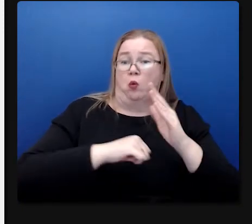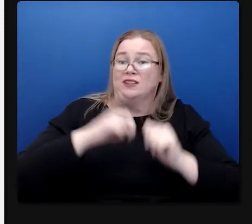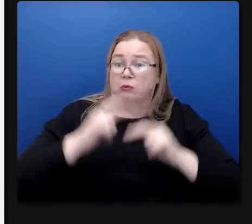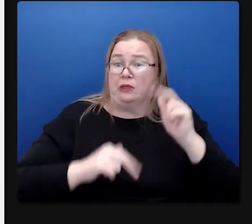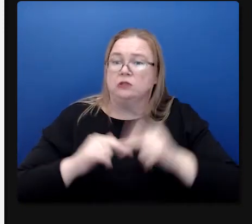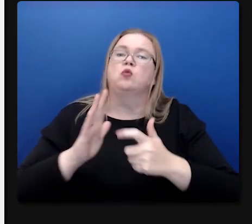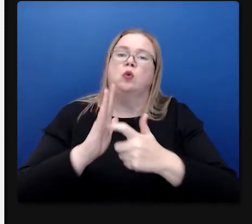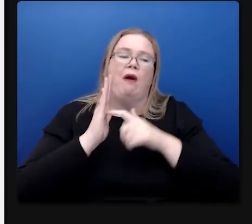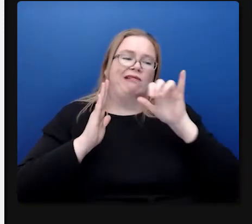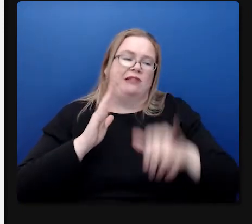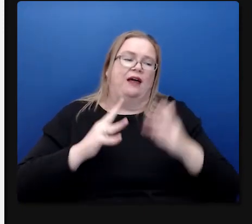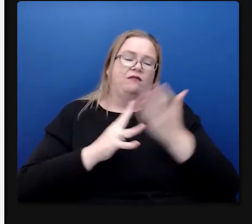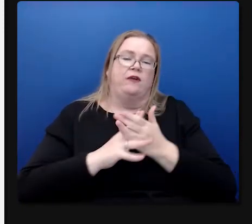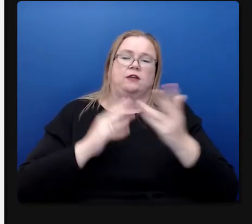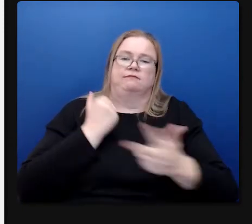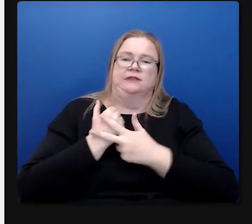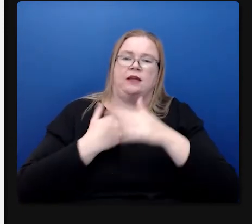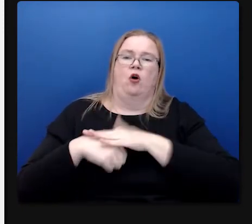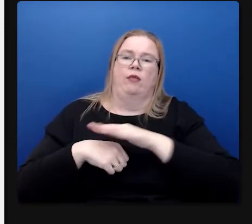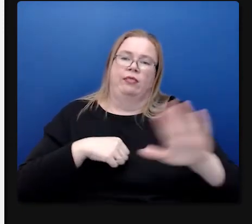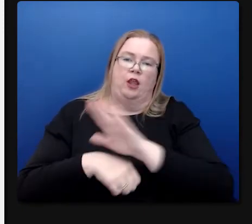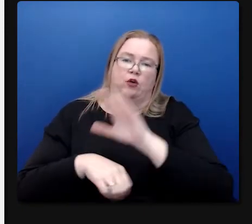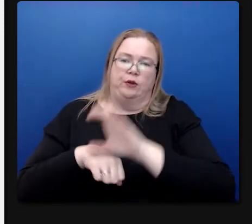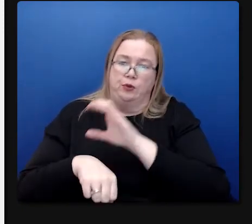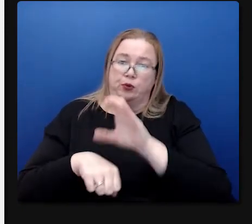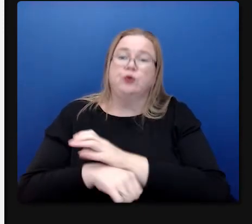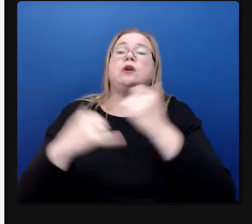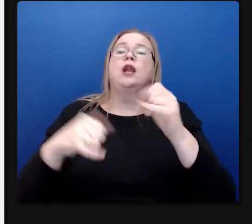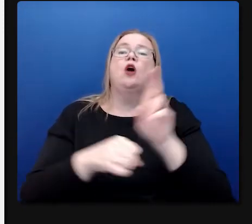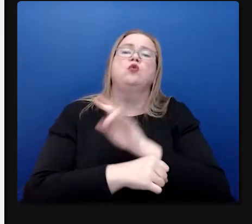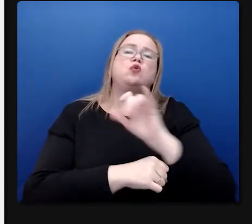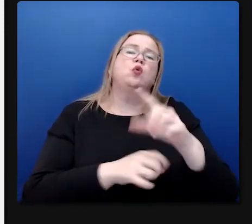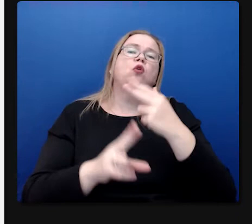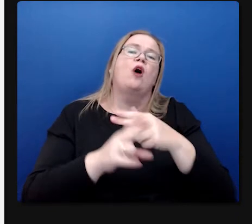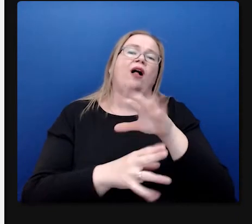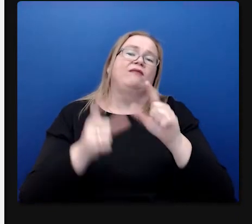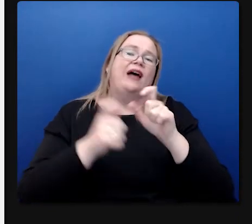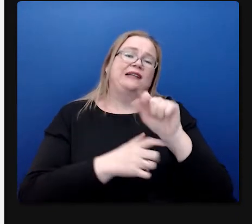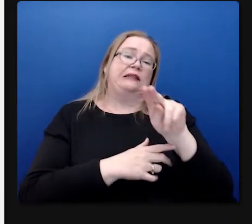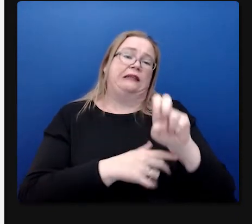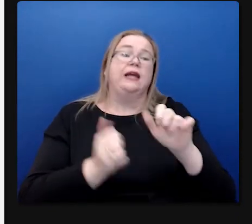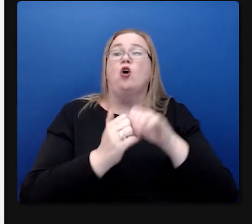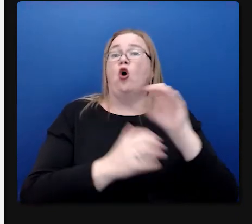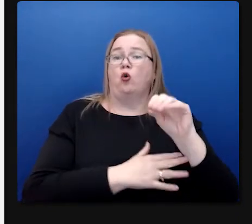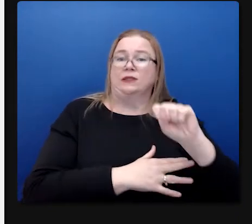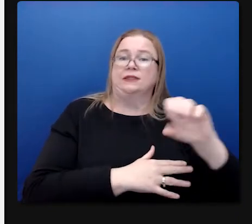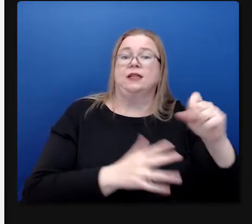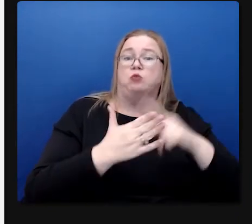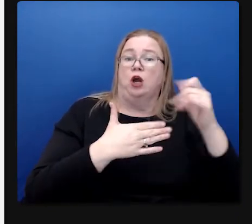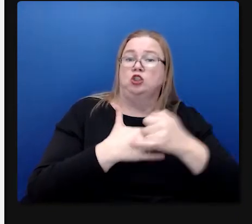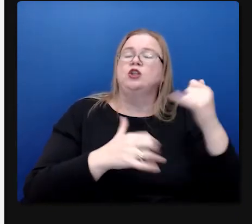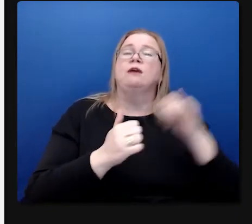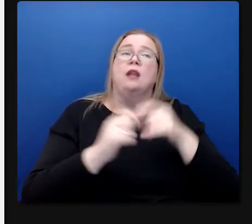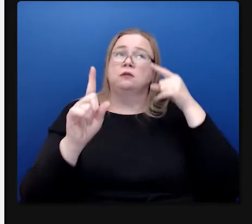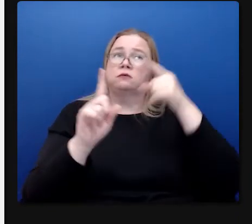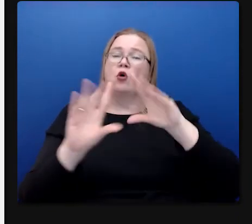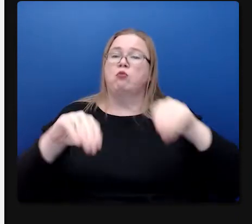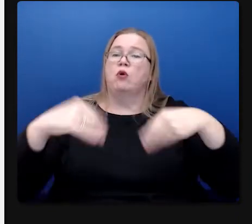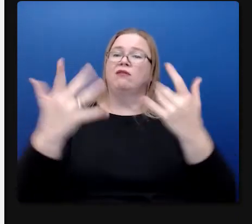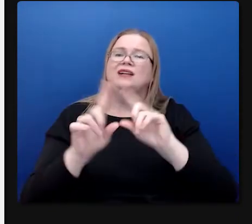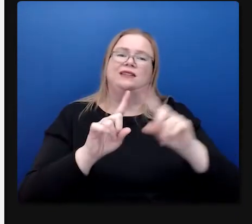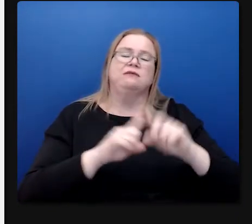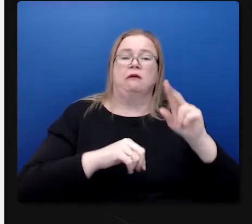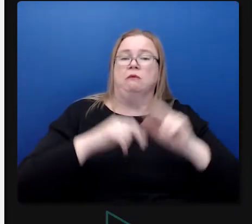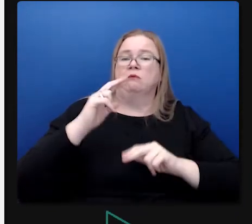build it needs that file on their computer. We're going to be using a tool called Fastlane, which is an open source project that aims to provide